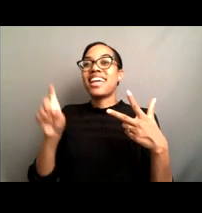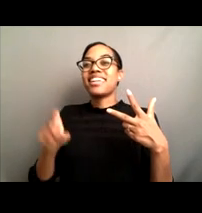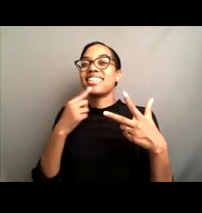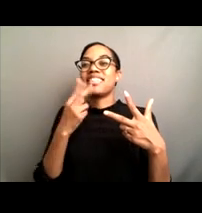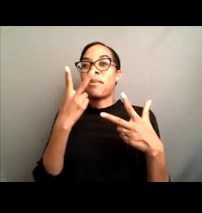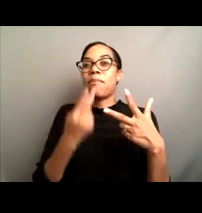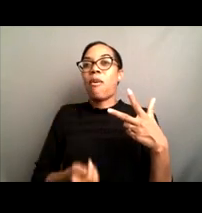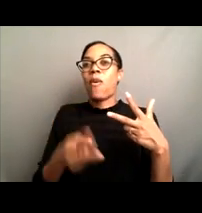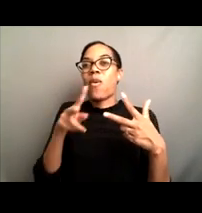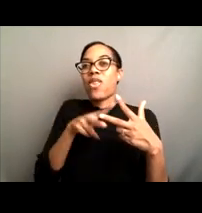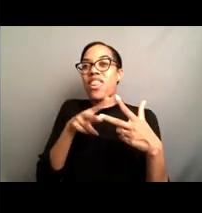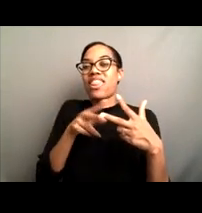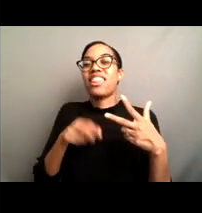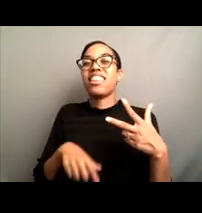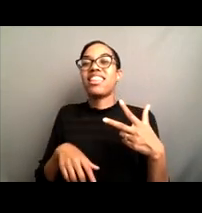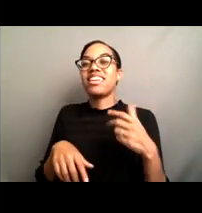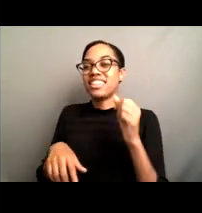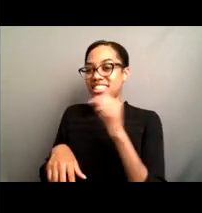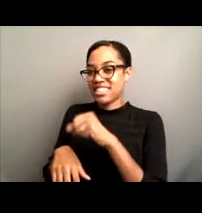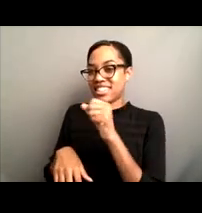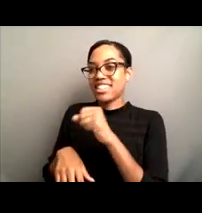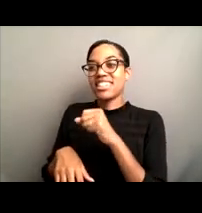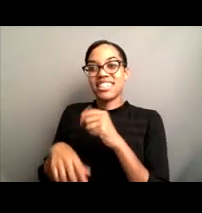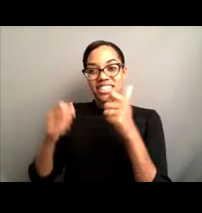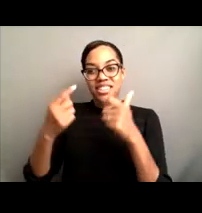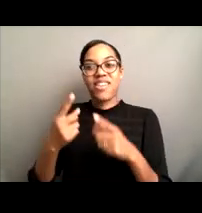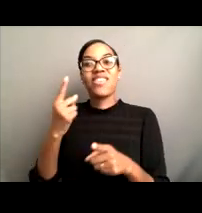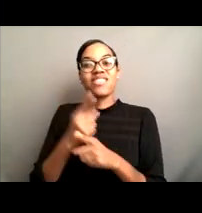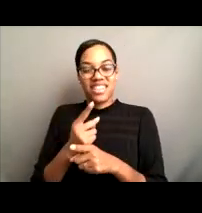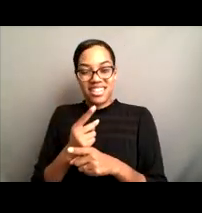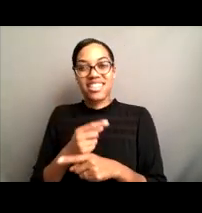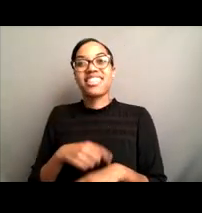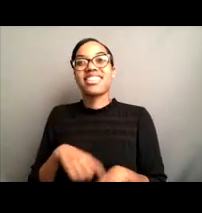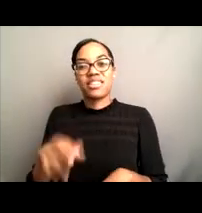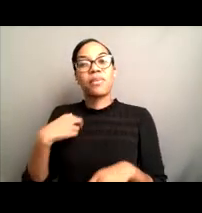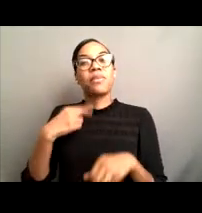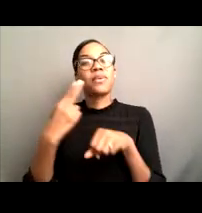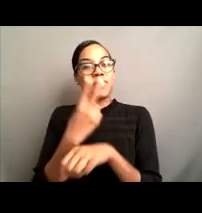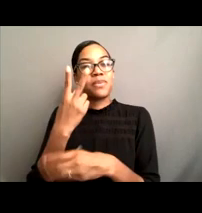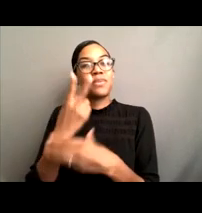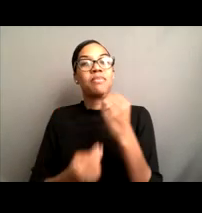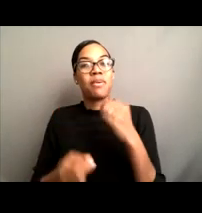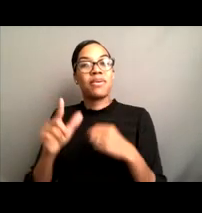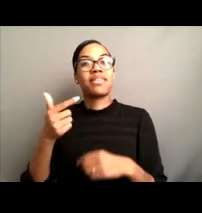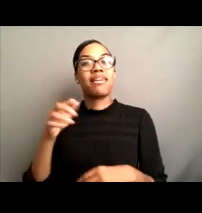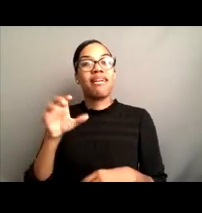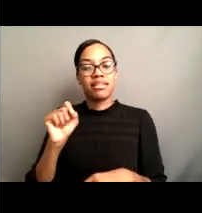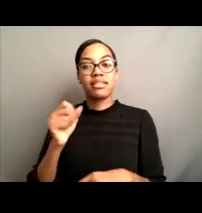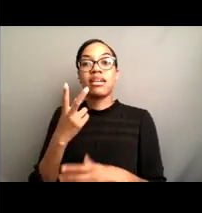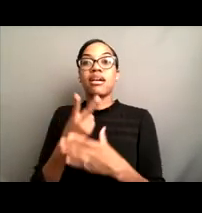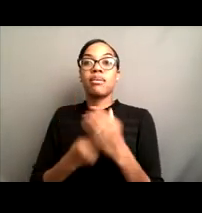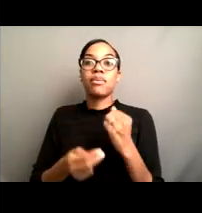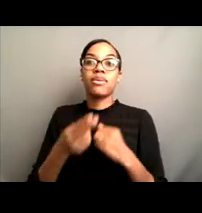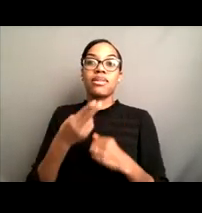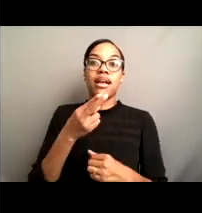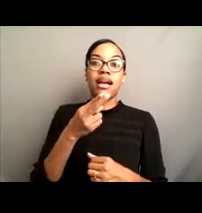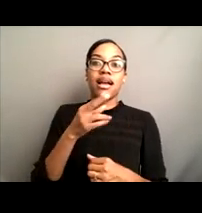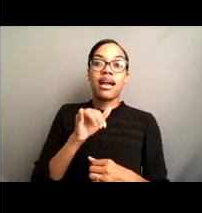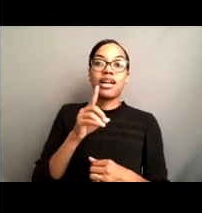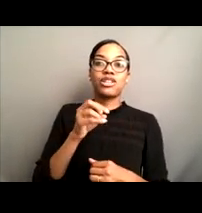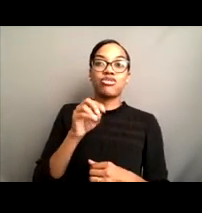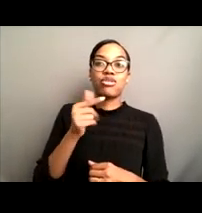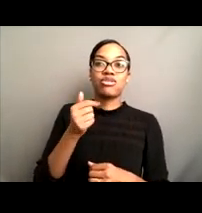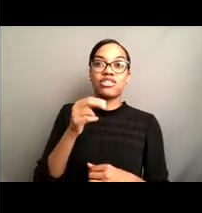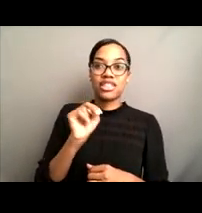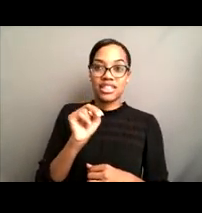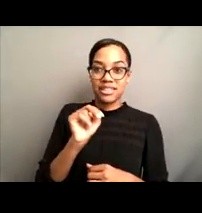onto something. Yeah, and they're all right. We use both gases. We use both hydrogen and helium. Depending